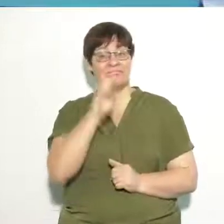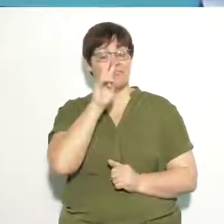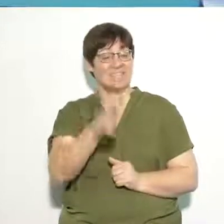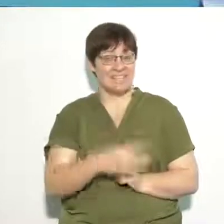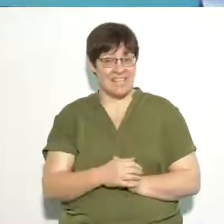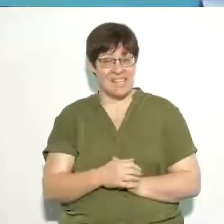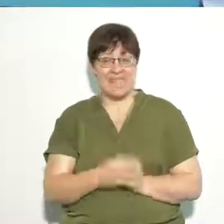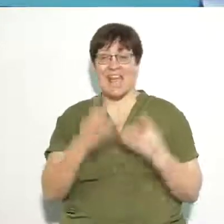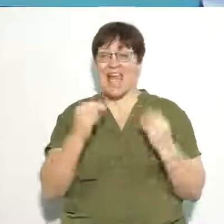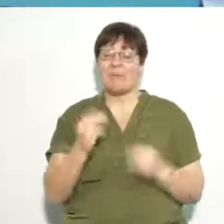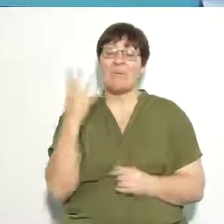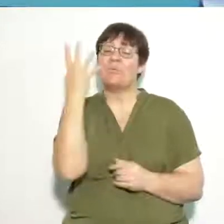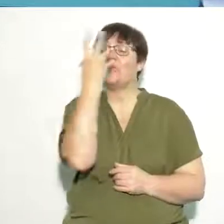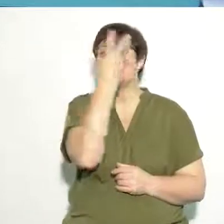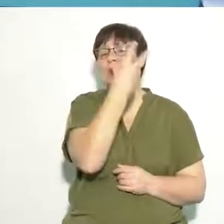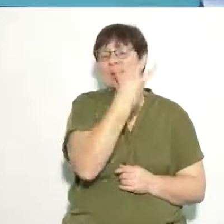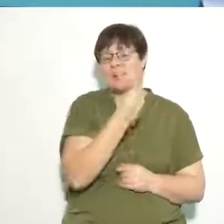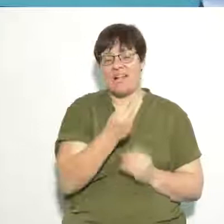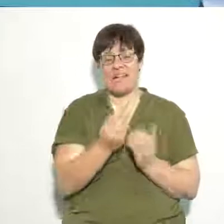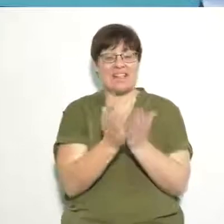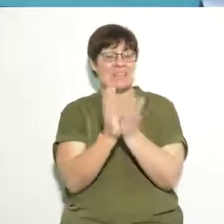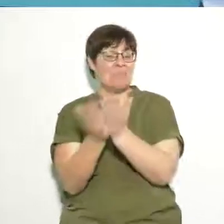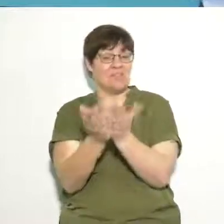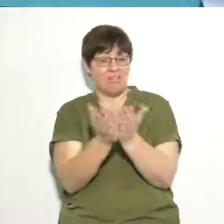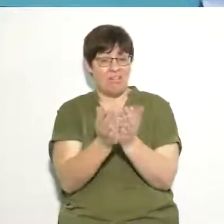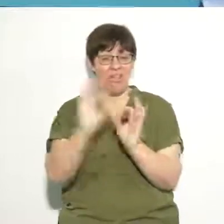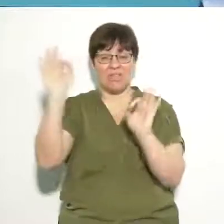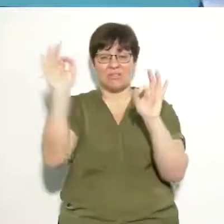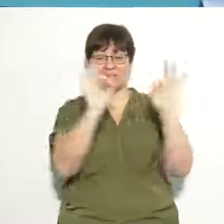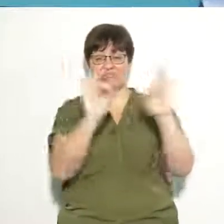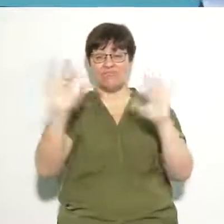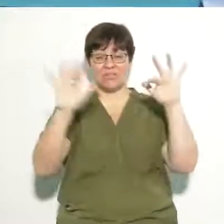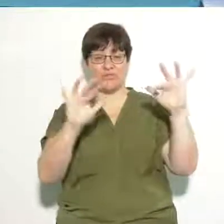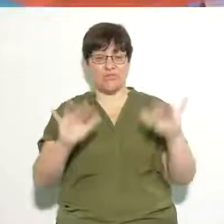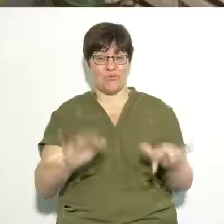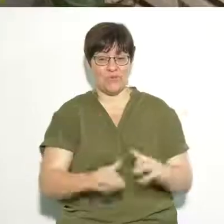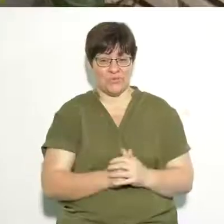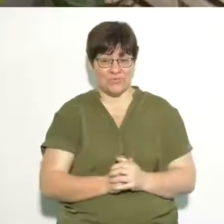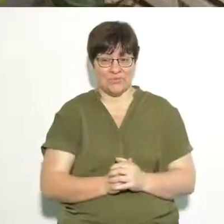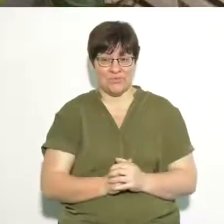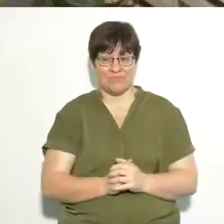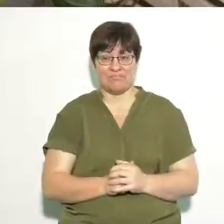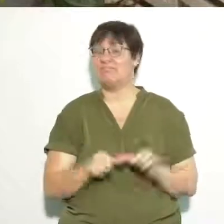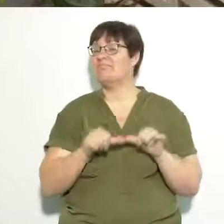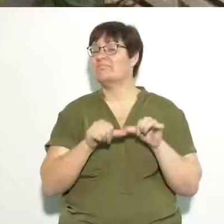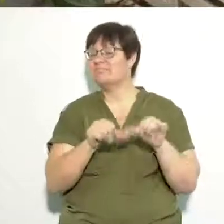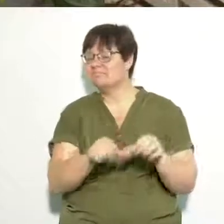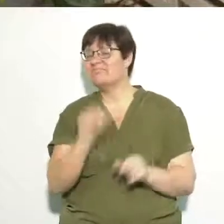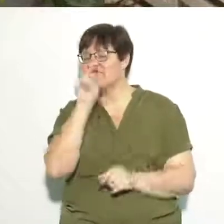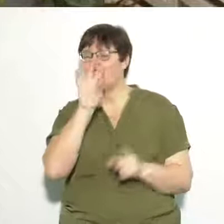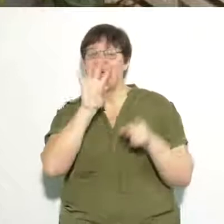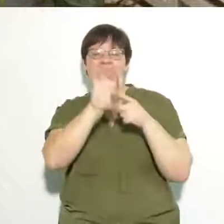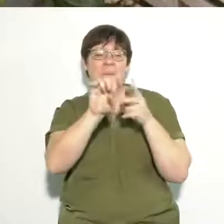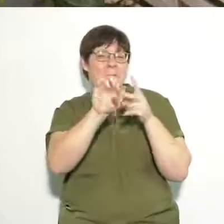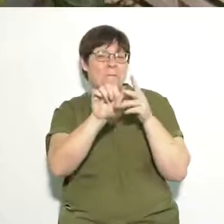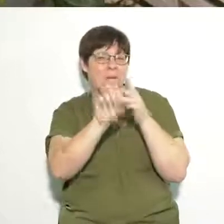you can see you have made a beautiful symmetrical snowflake. Now go ahead and see if you